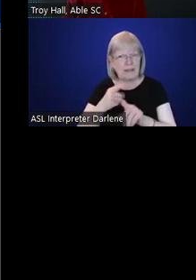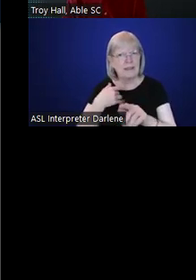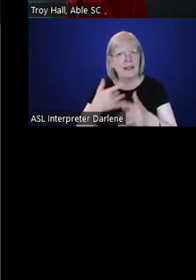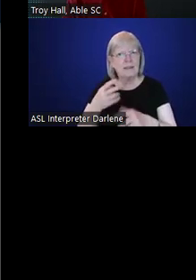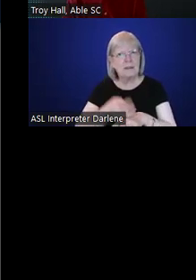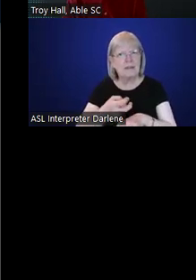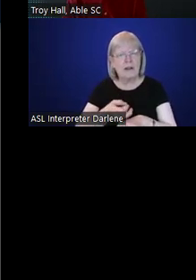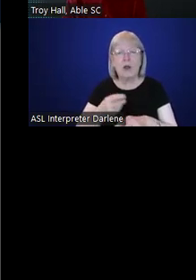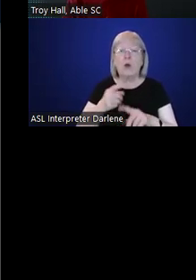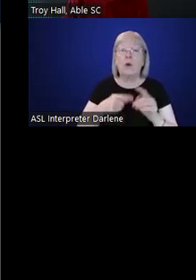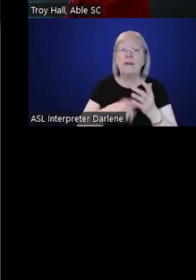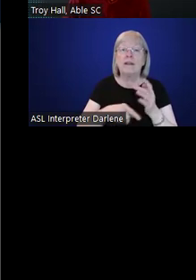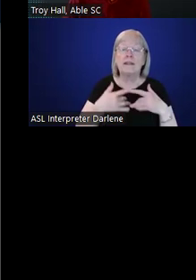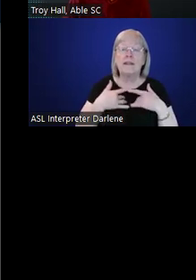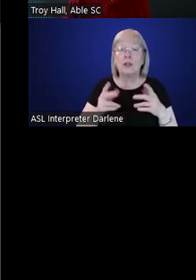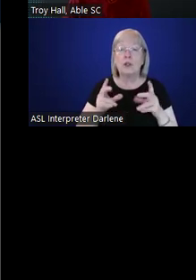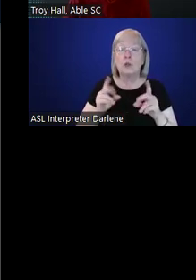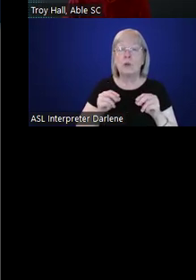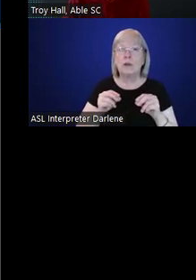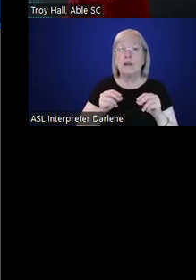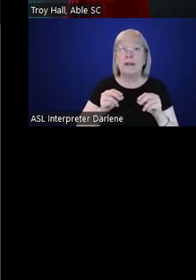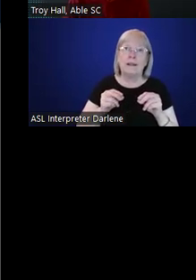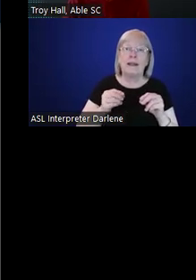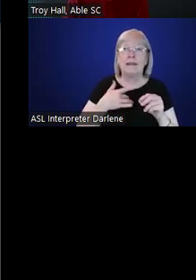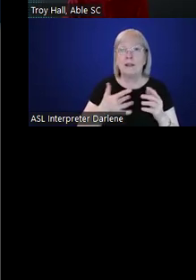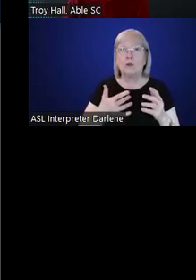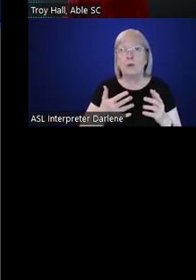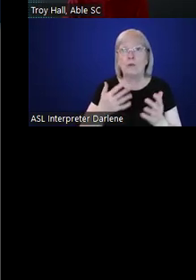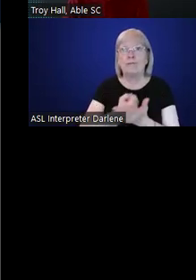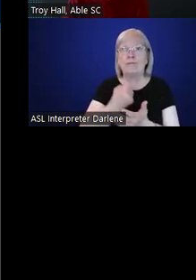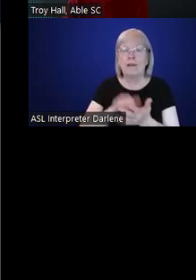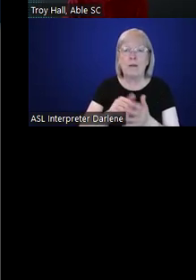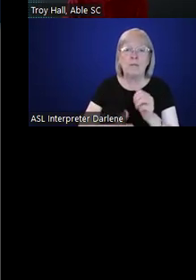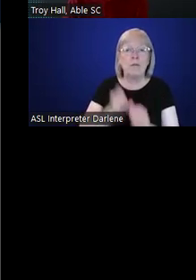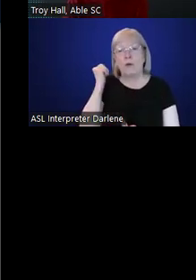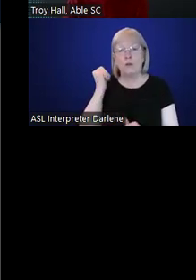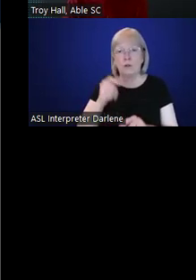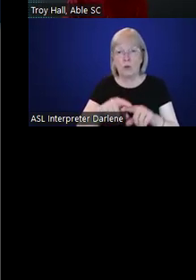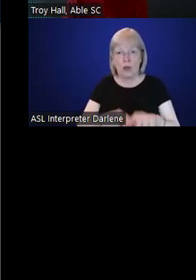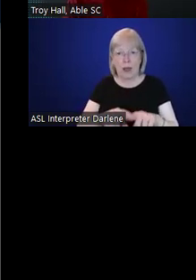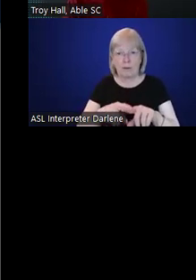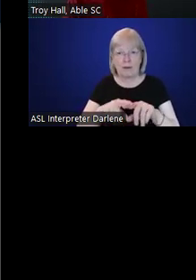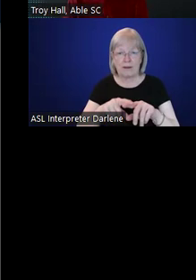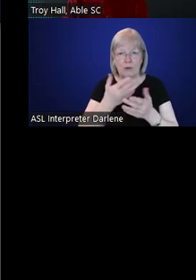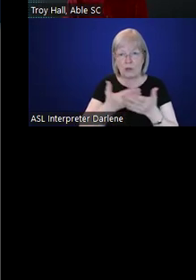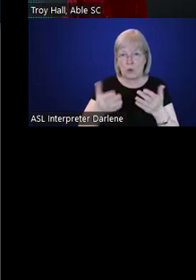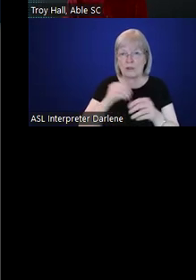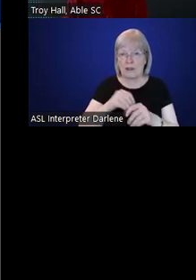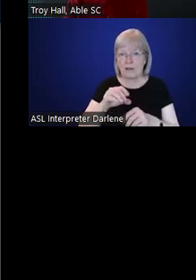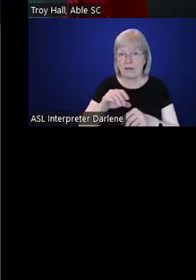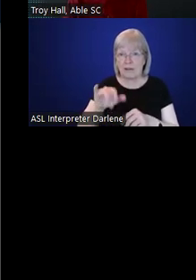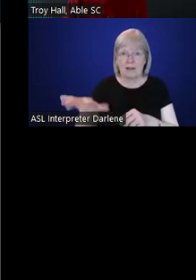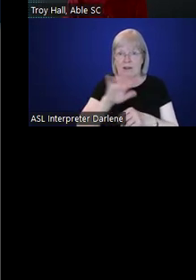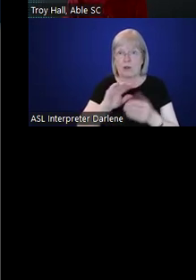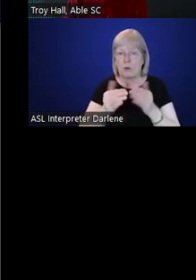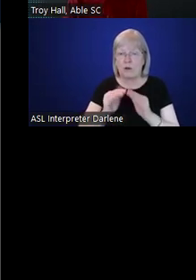most, I'll say reliable resource in the community. So maybe that's one employer who is hiring people with disabilities for